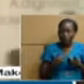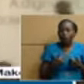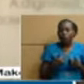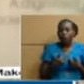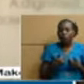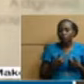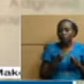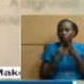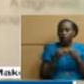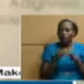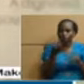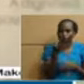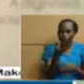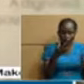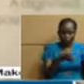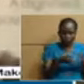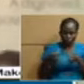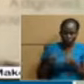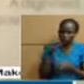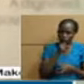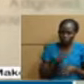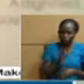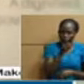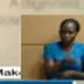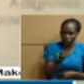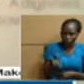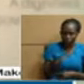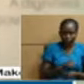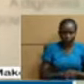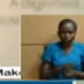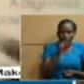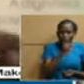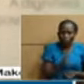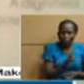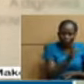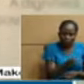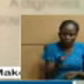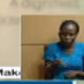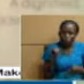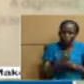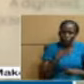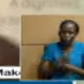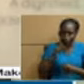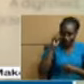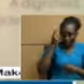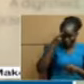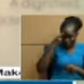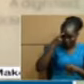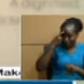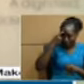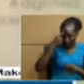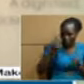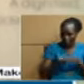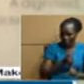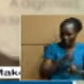I'll talk about 3 categories of older persons. We have older persons who worked in the government, for example, and are getting a